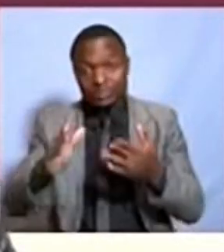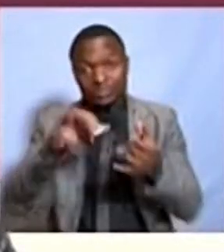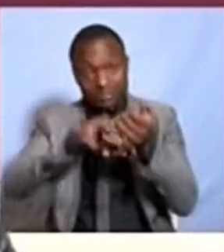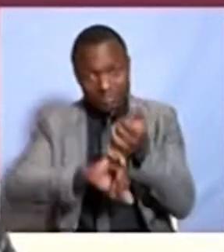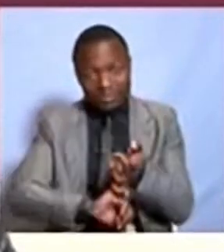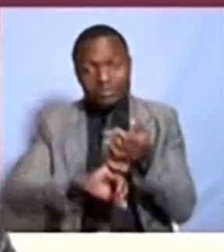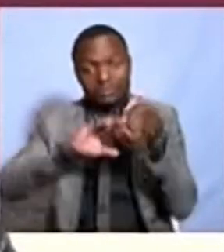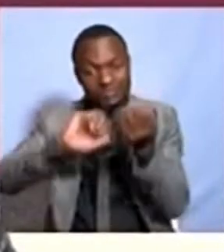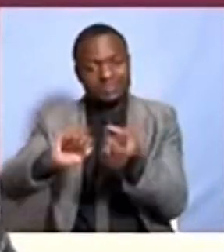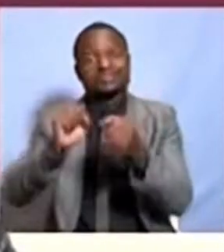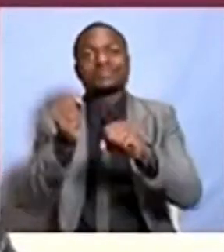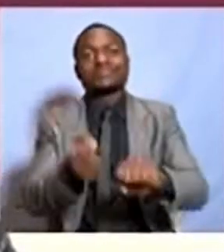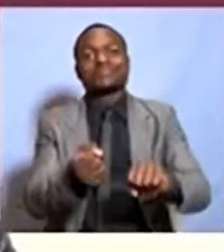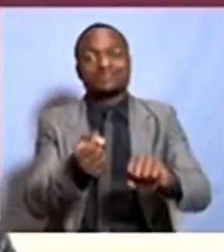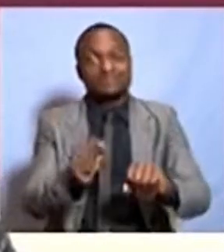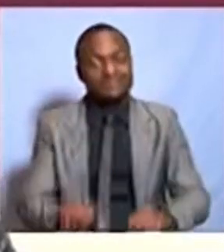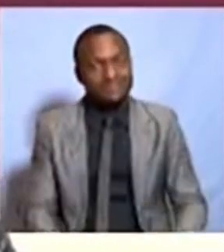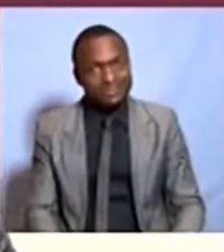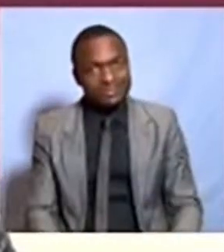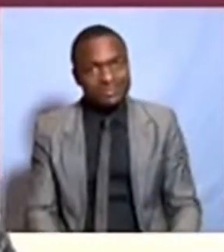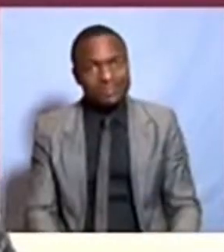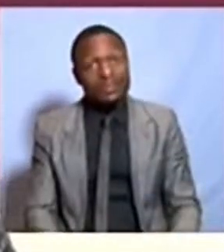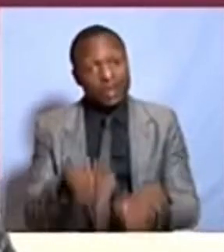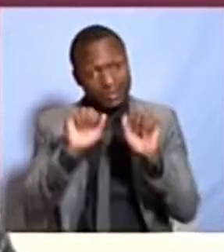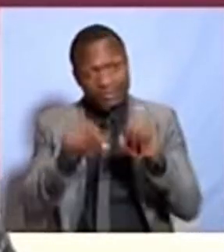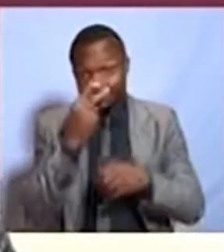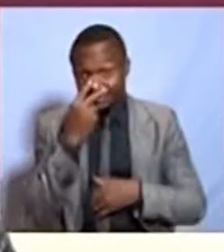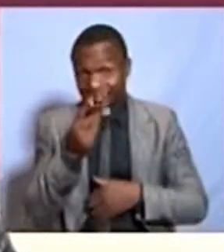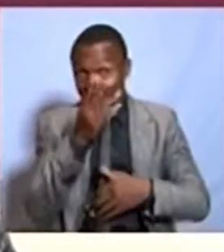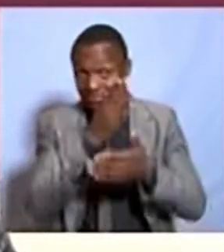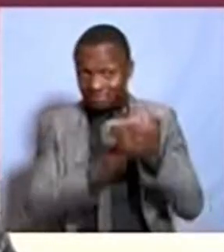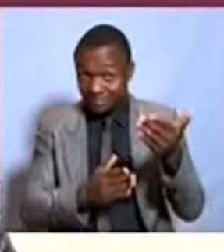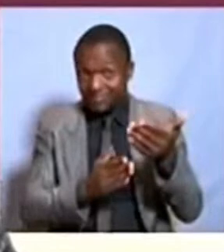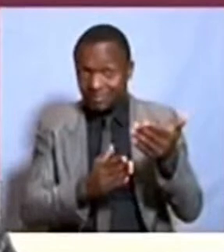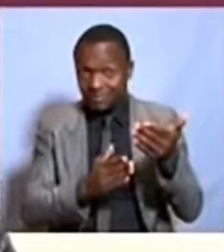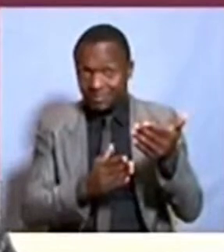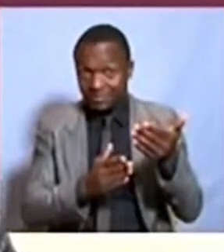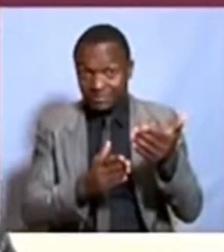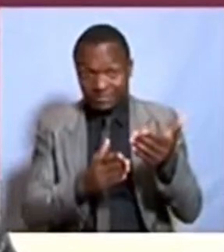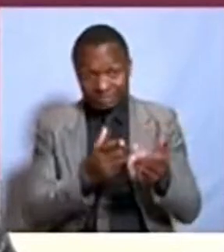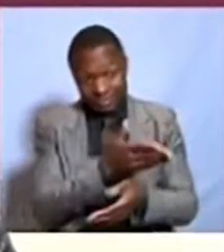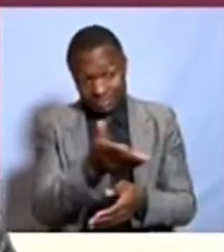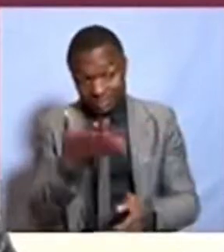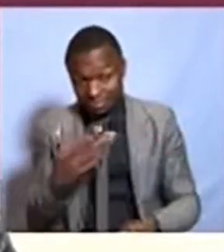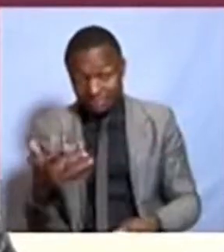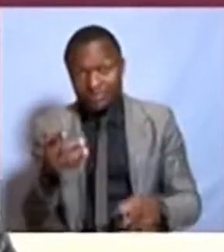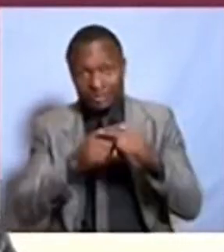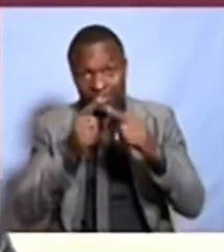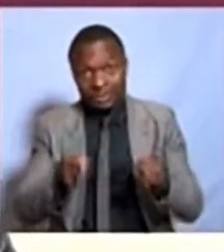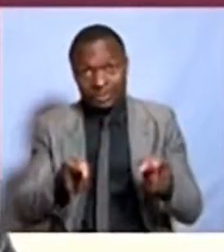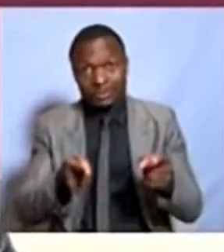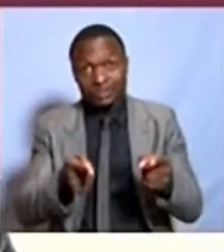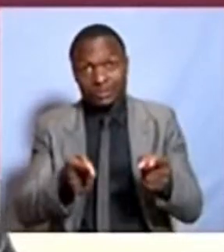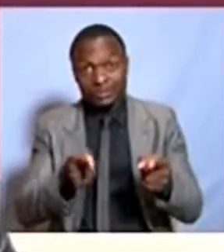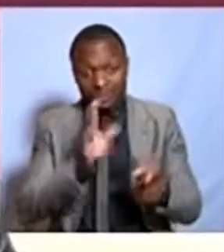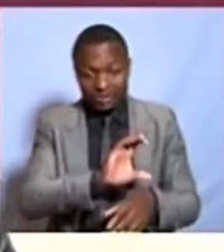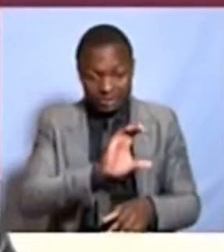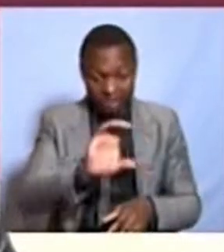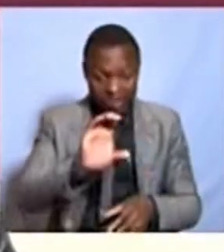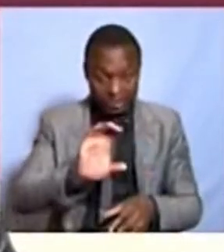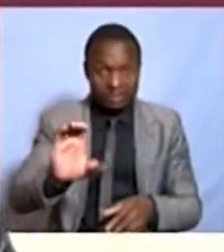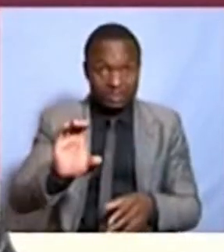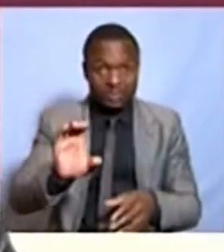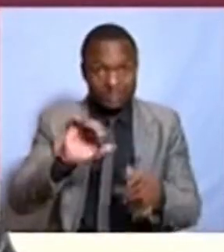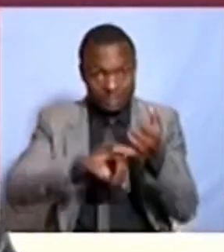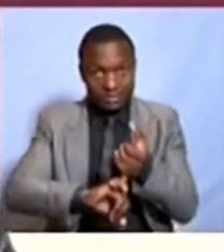social protection, and of course we can see some wins there. But the allocation towards social cash transfer has